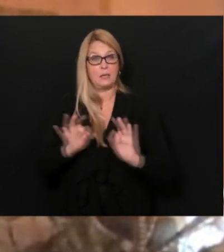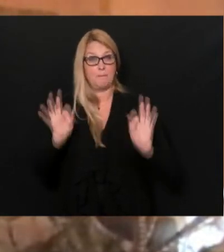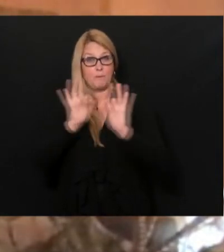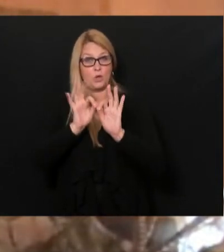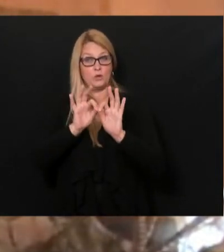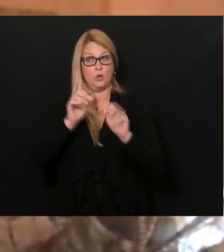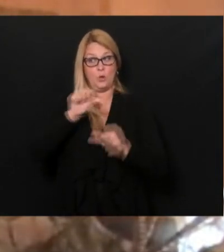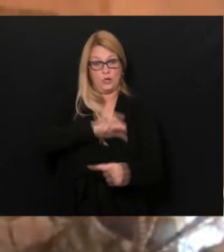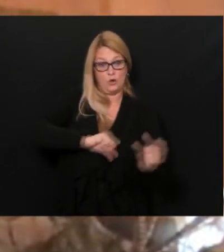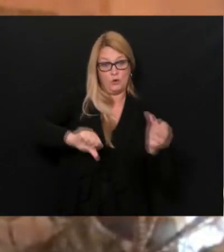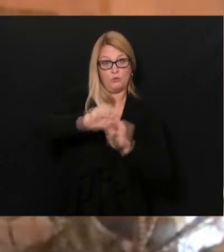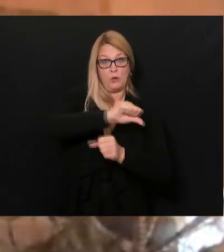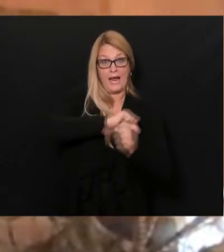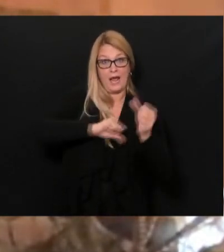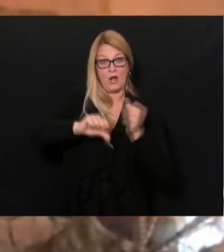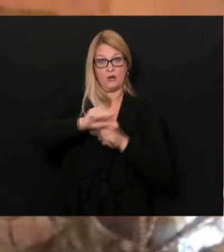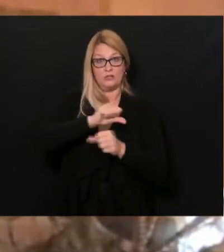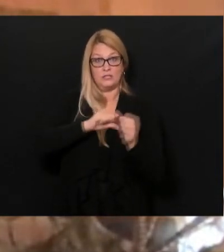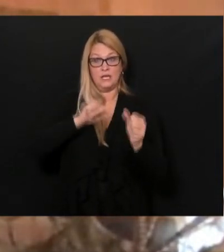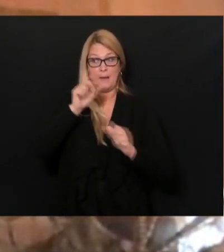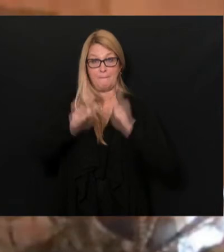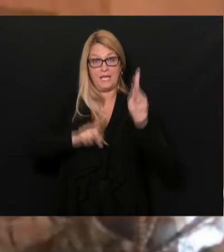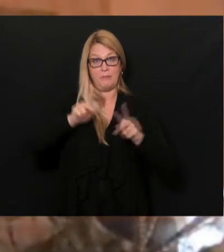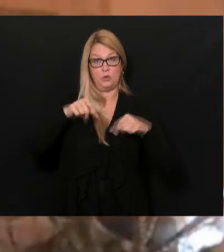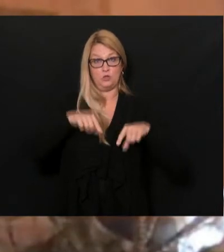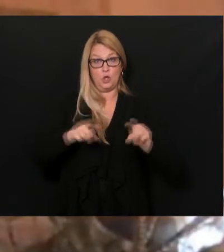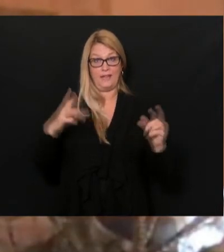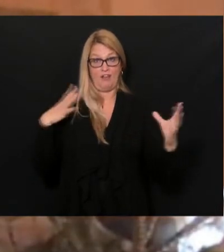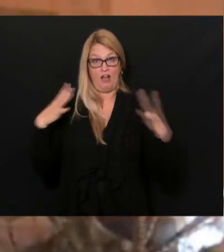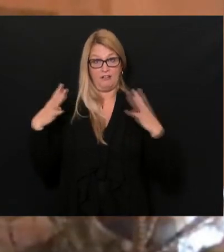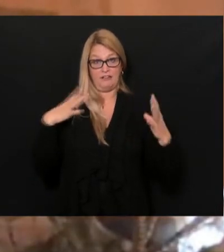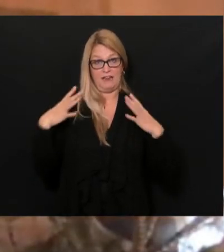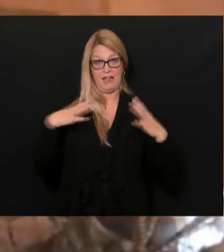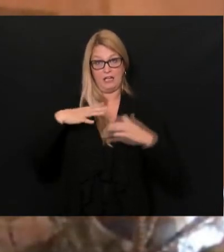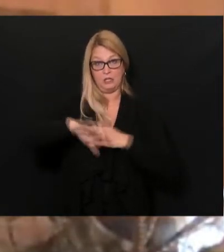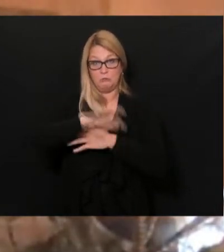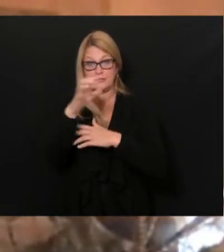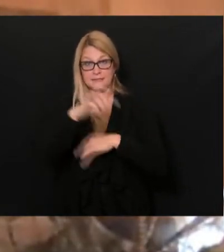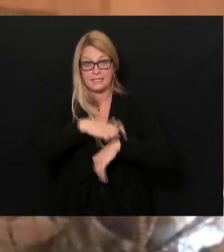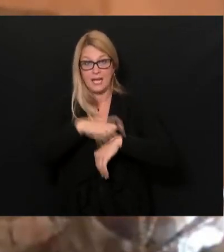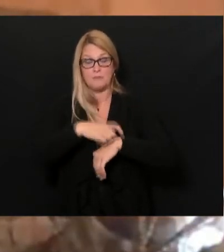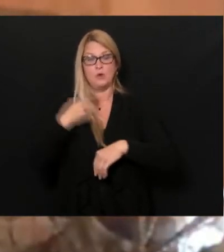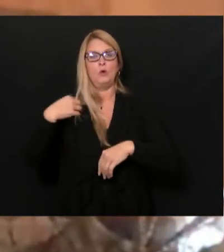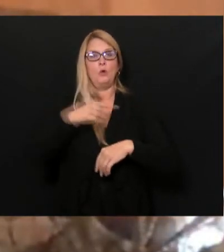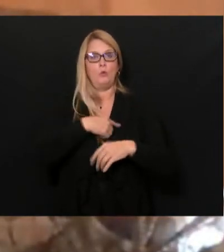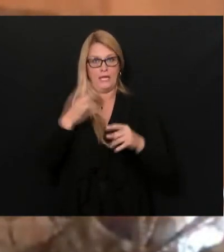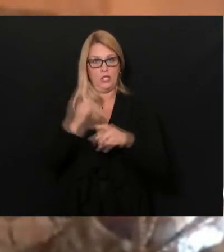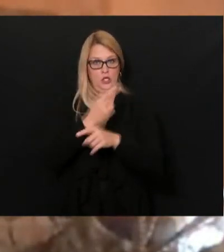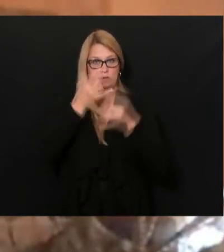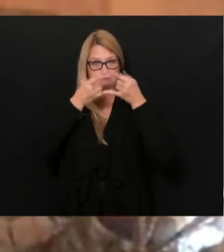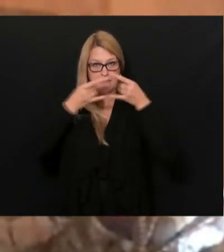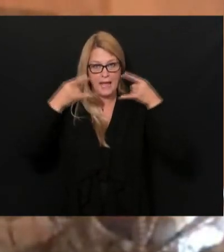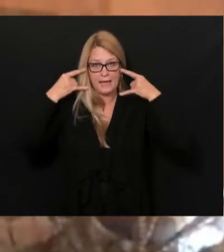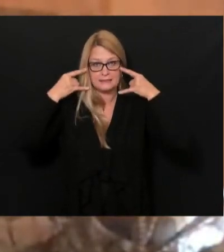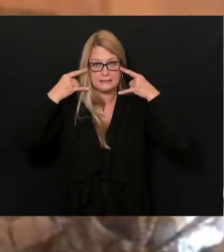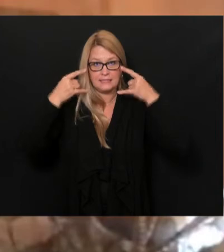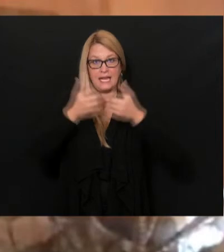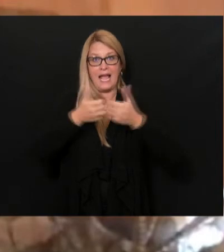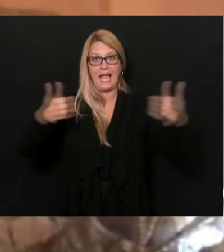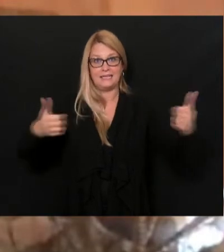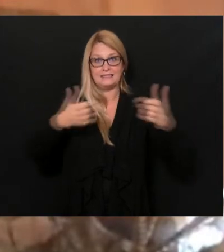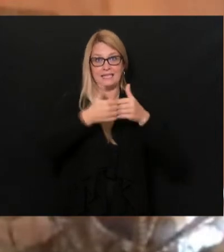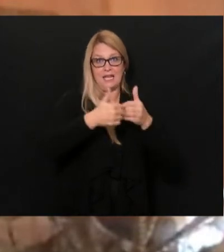each other during this next holiday that we all wear masks and we stay distance as much as we can, because spread